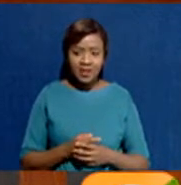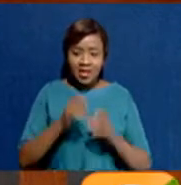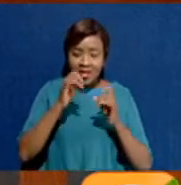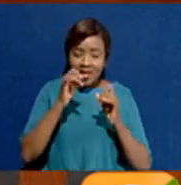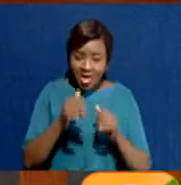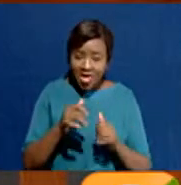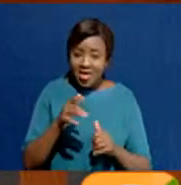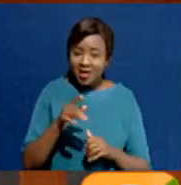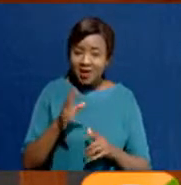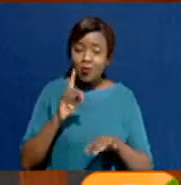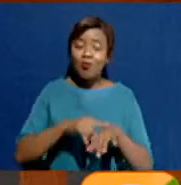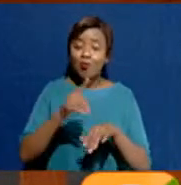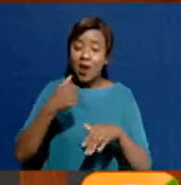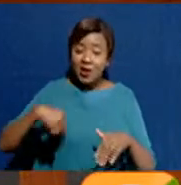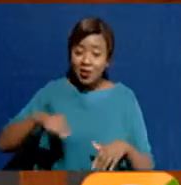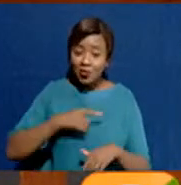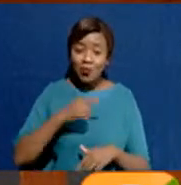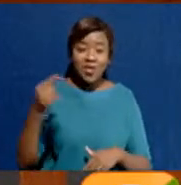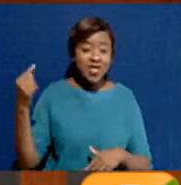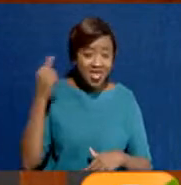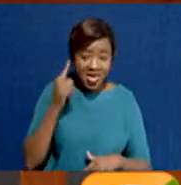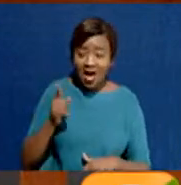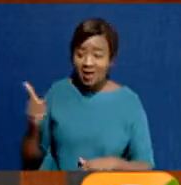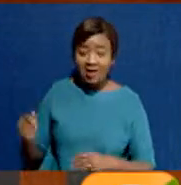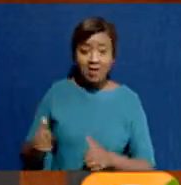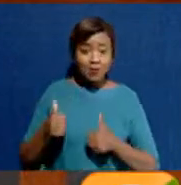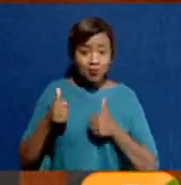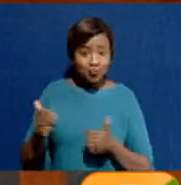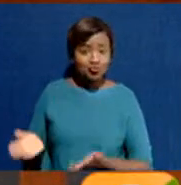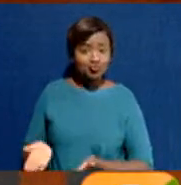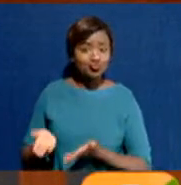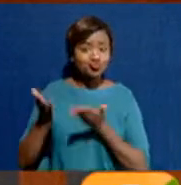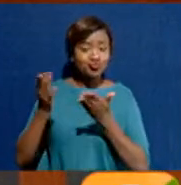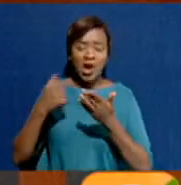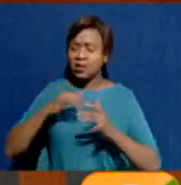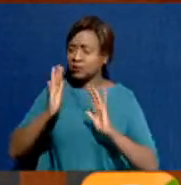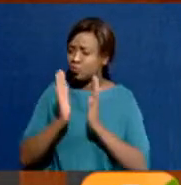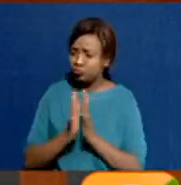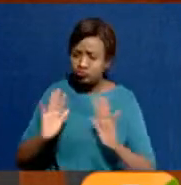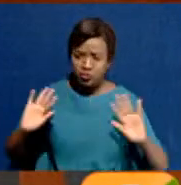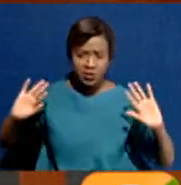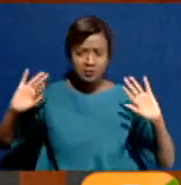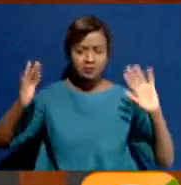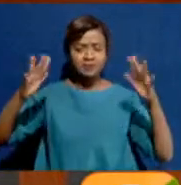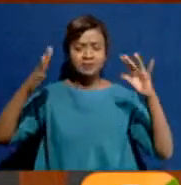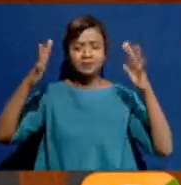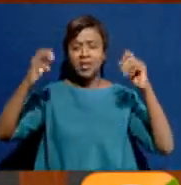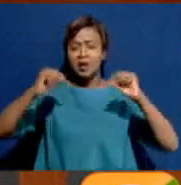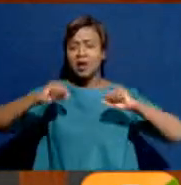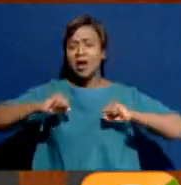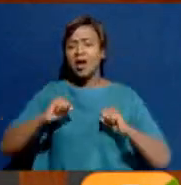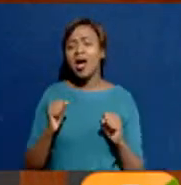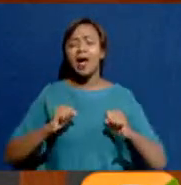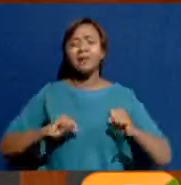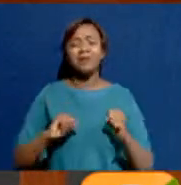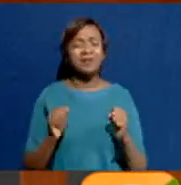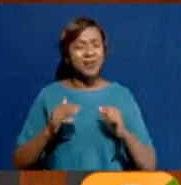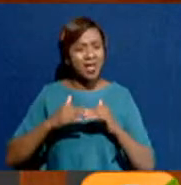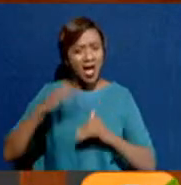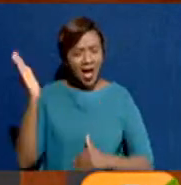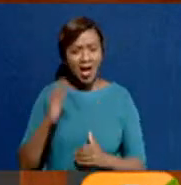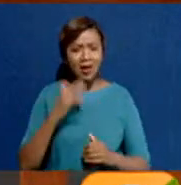son and say it is wrong? In fact, we celebrated. If now he has grown to that